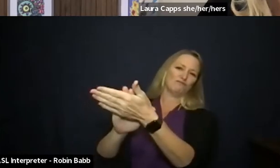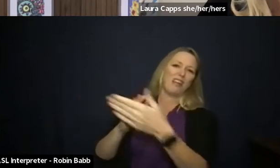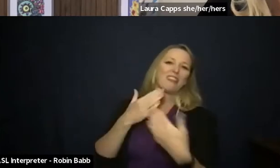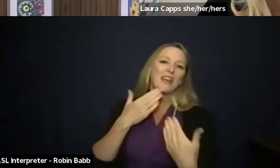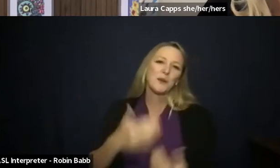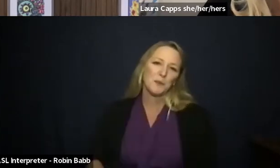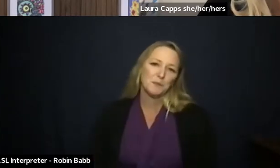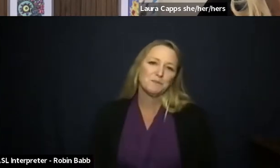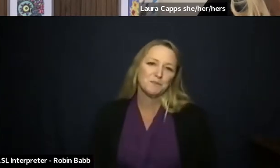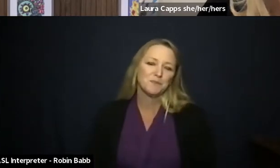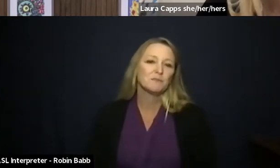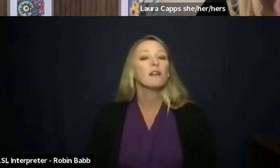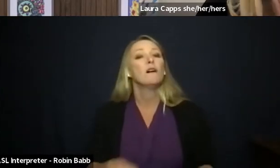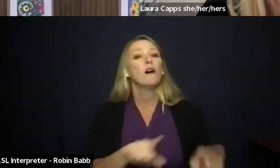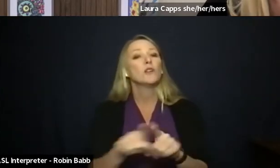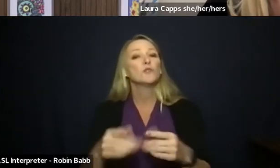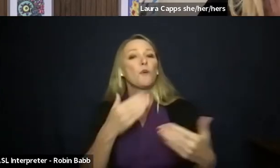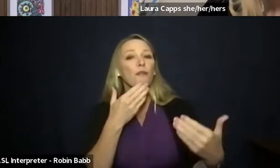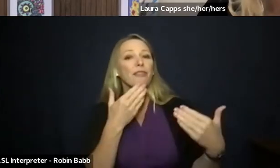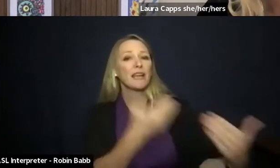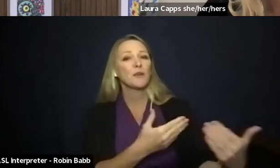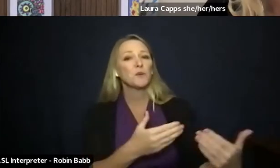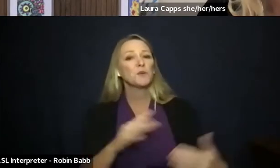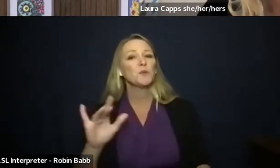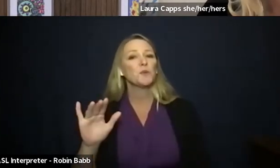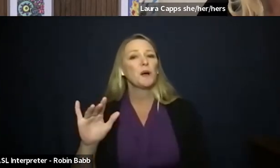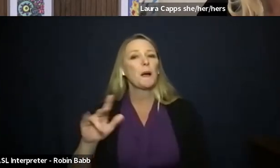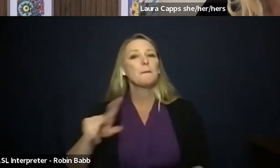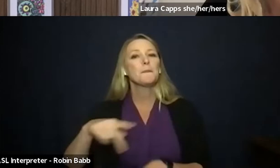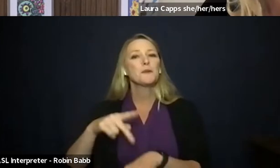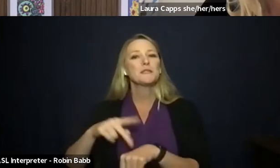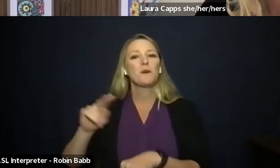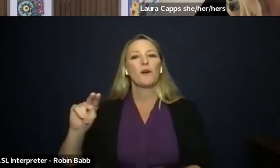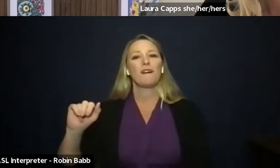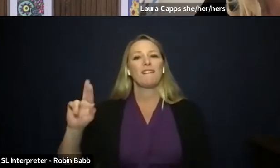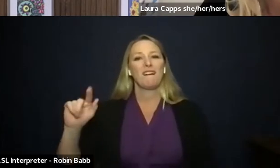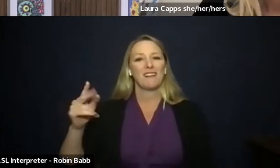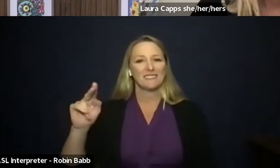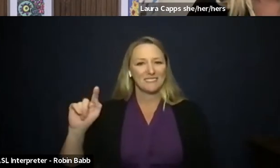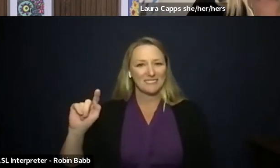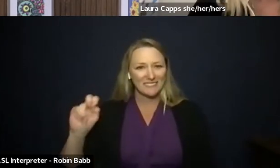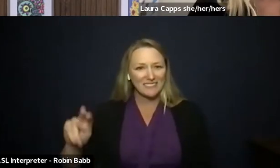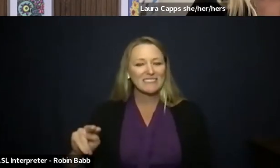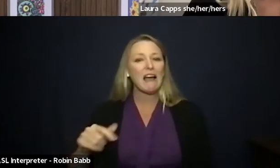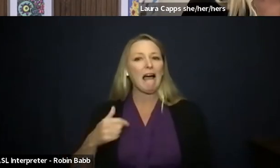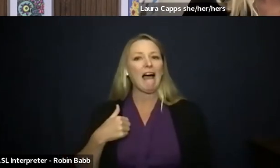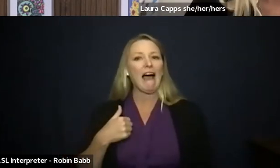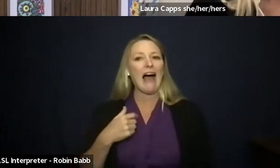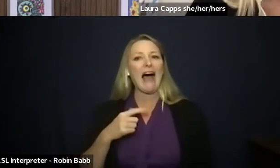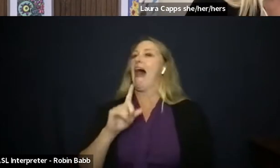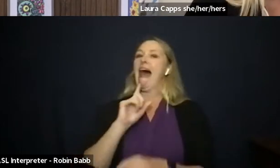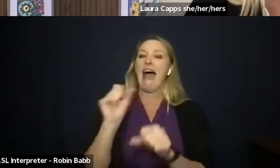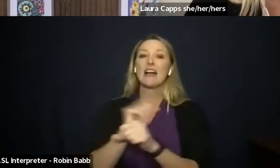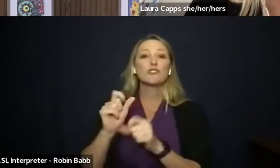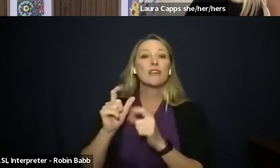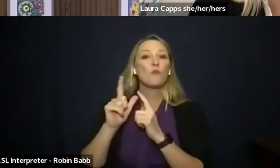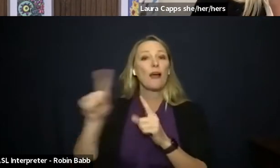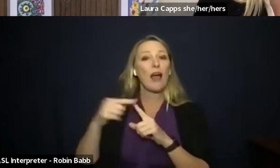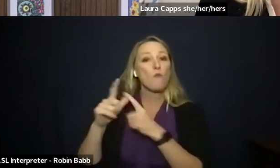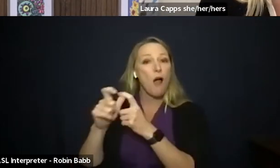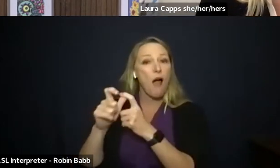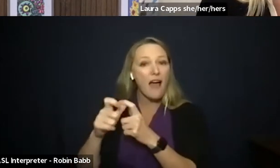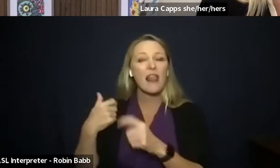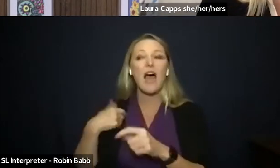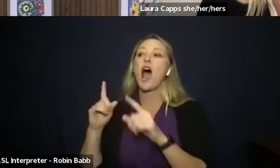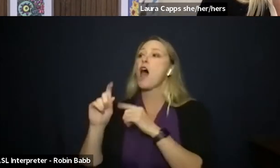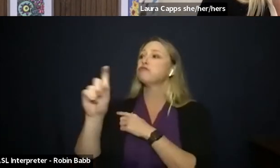and also thank you to principal naughton i actually run by monroe and i really enjoy